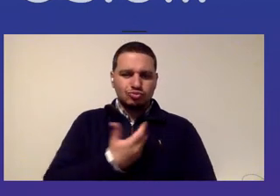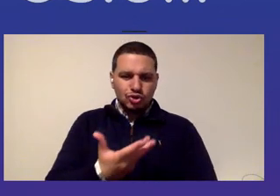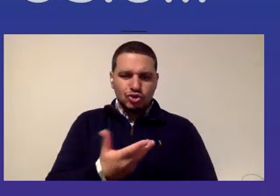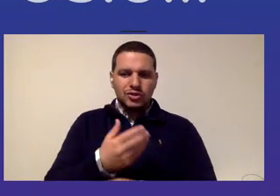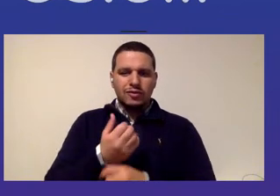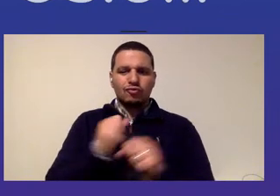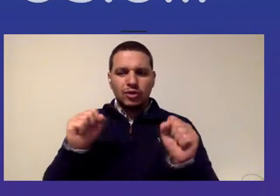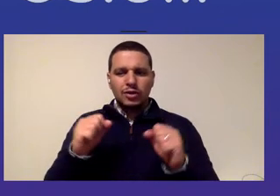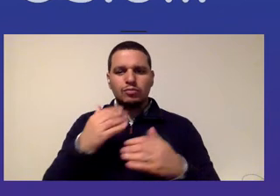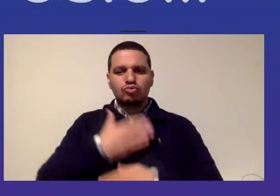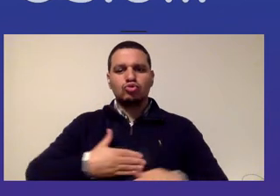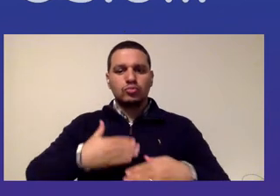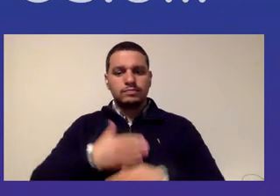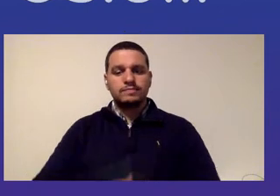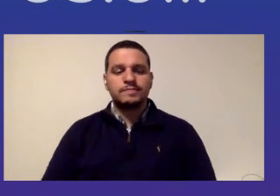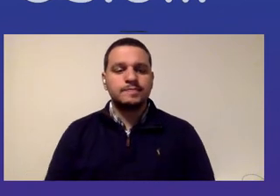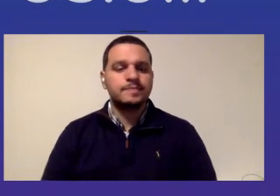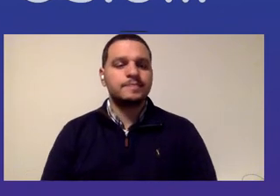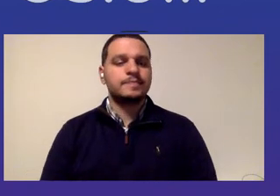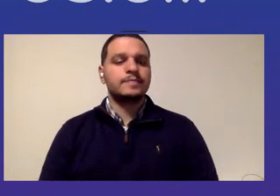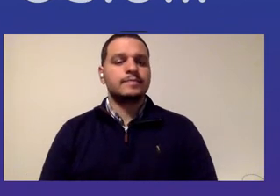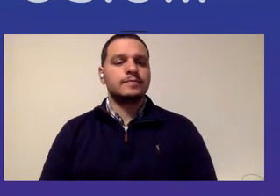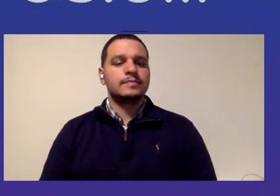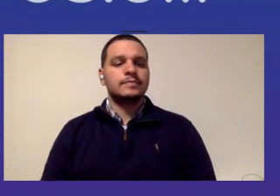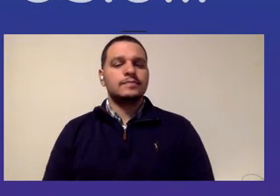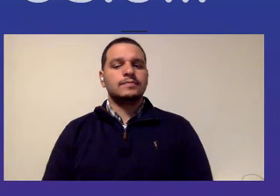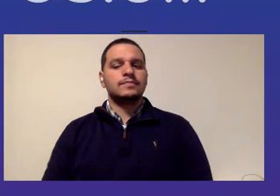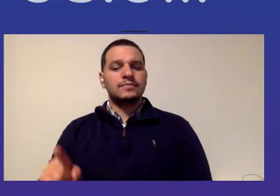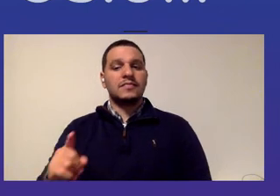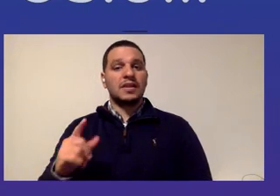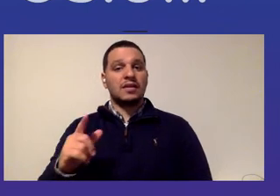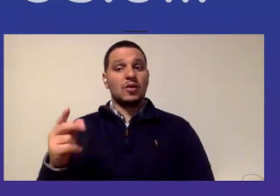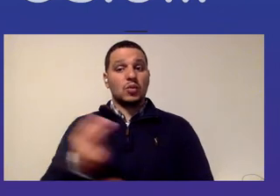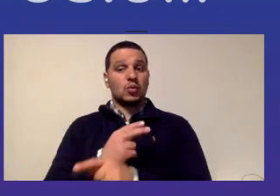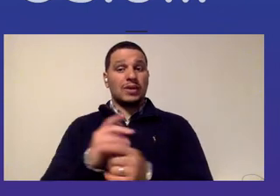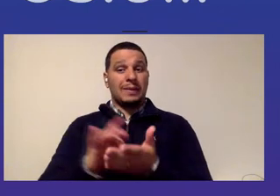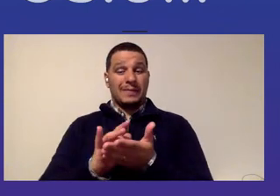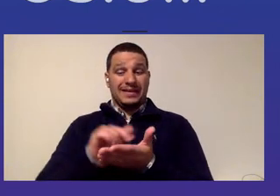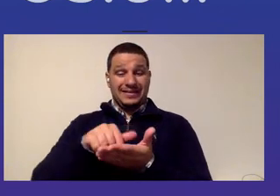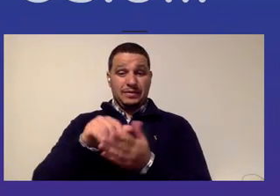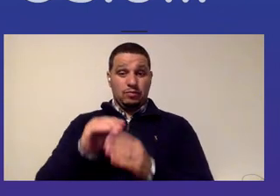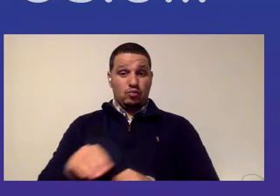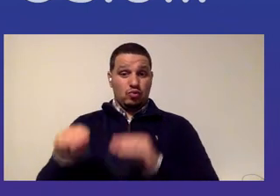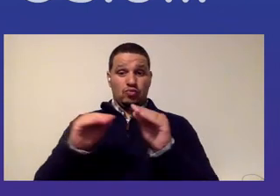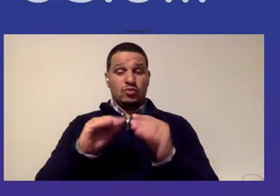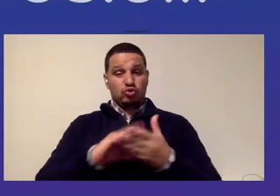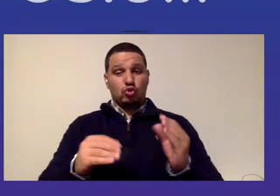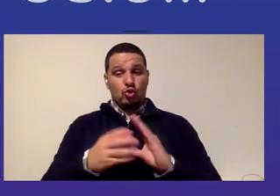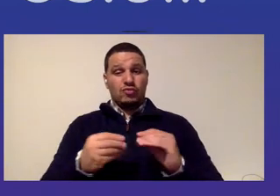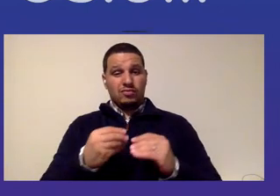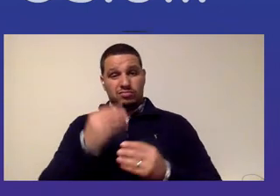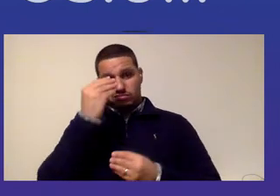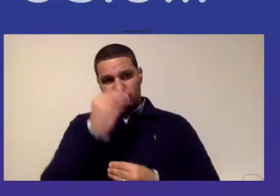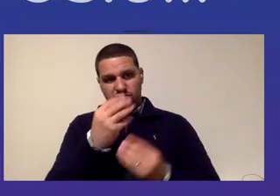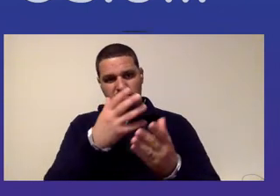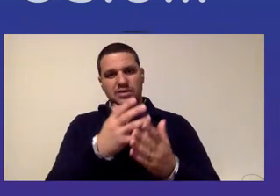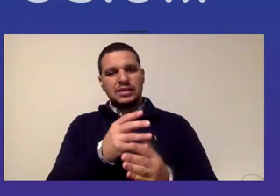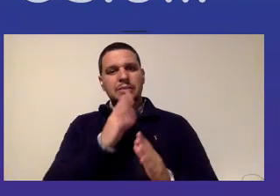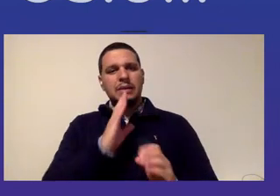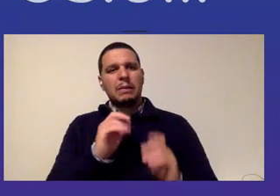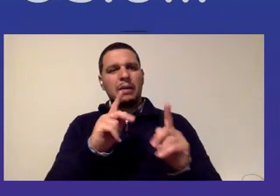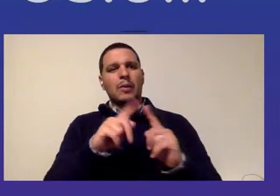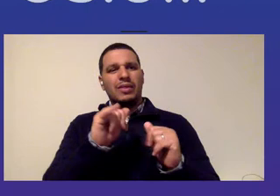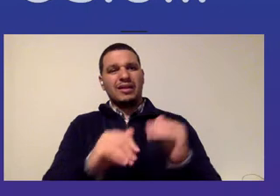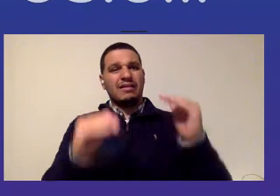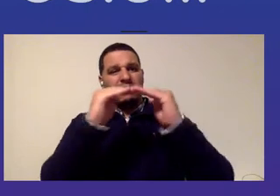joy. They eventually used the medicine of movement and storytelling to speak back to the injustice they